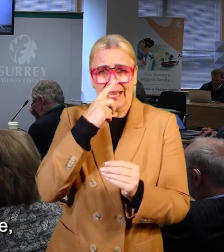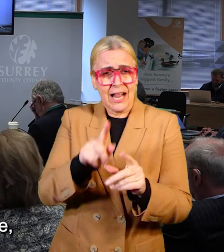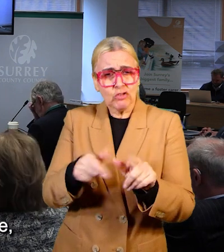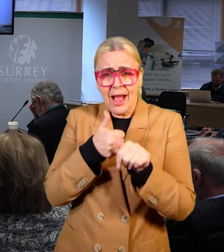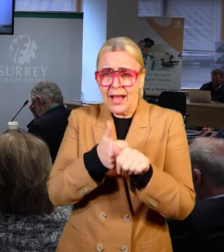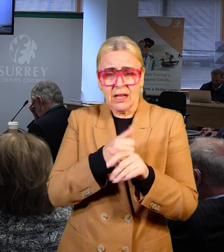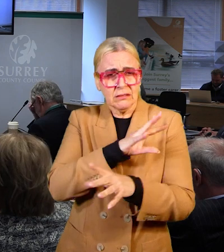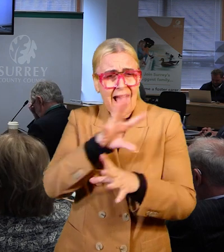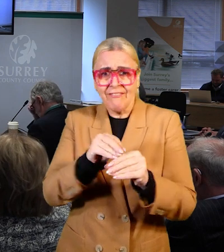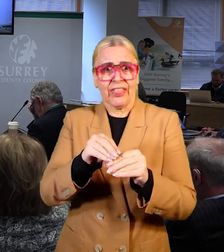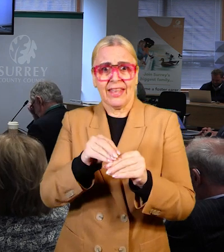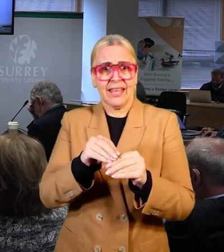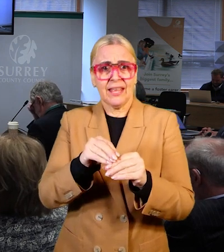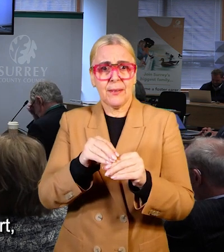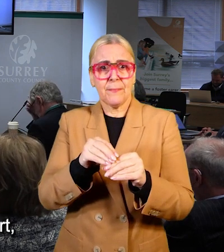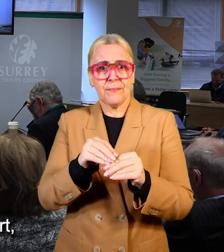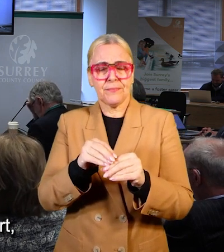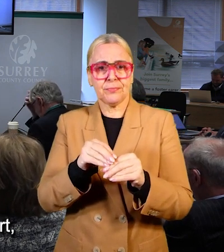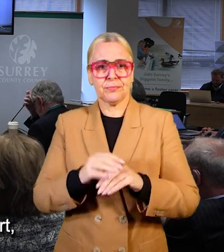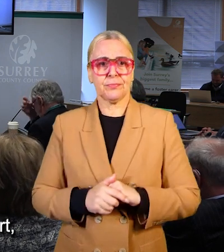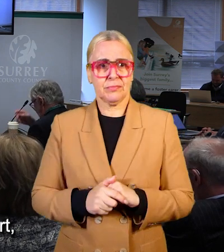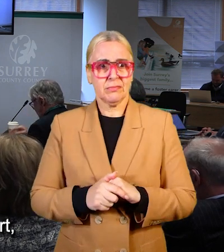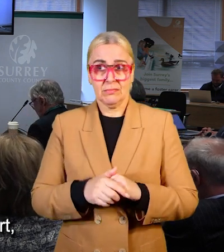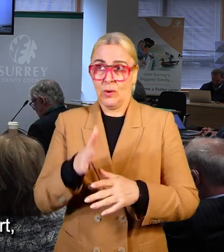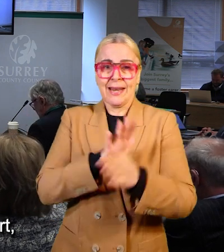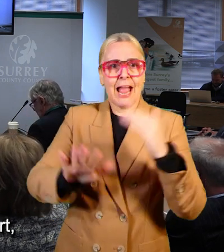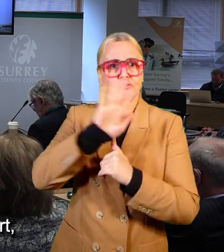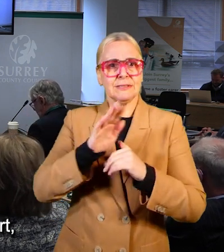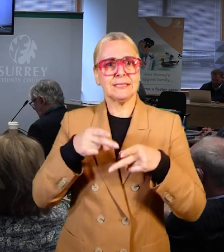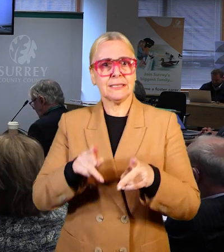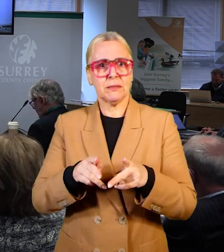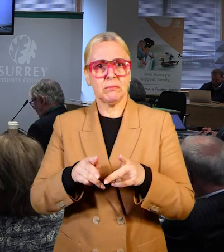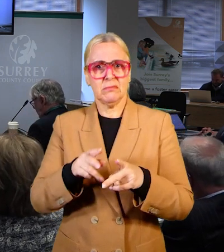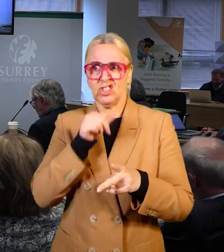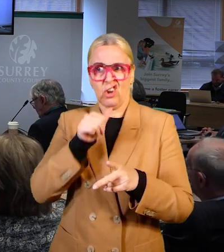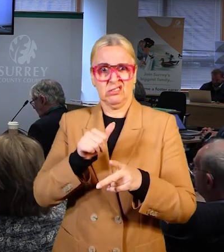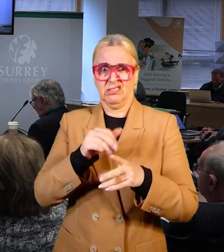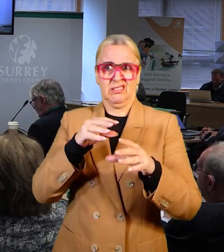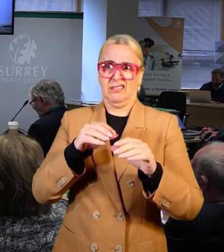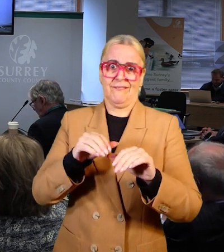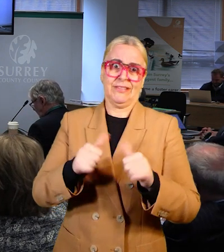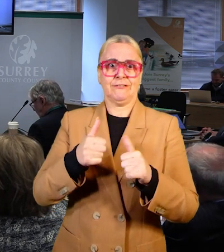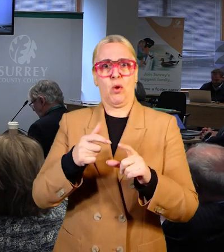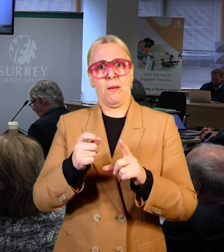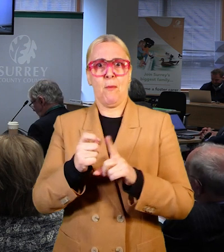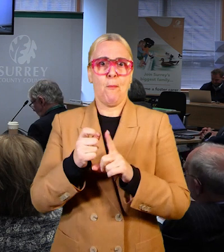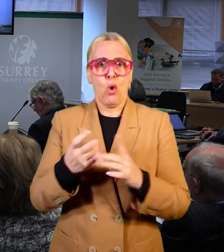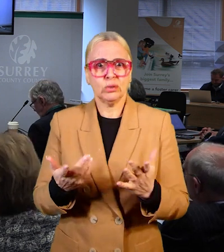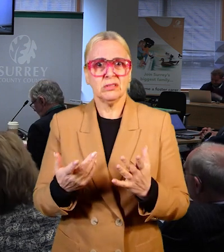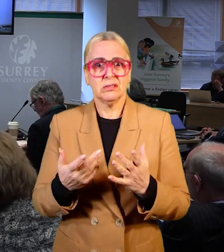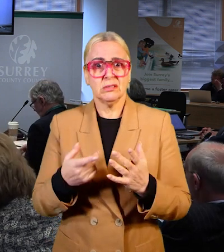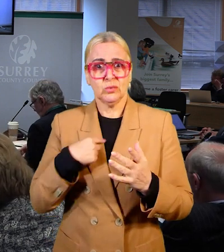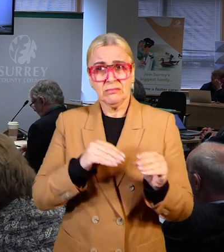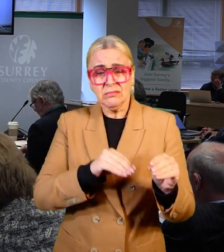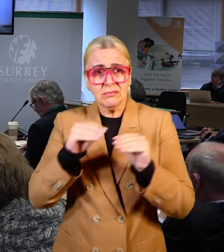inclusive, recruiting more specialists to improve assessments and support, doing everything we possibly can within a